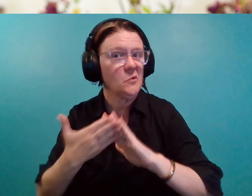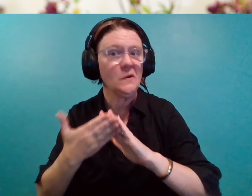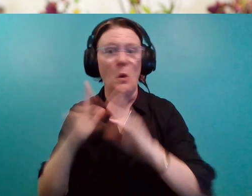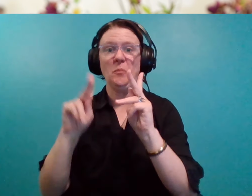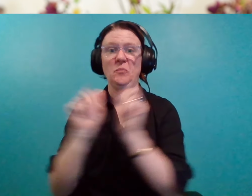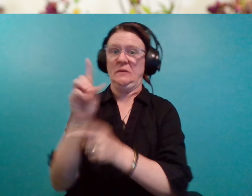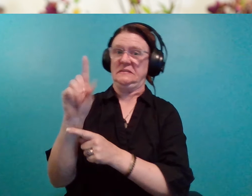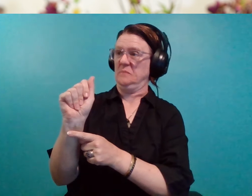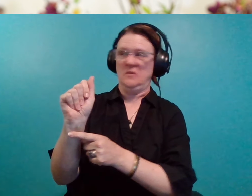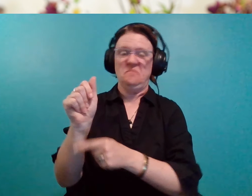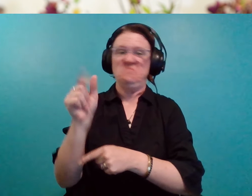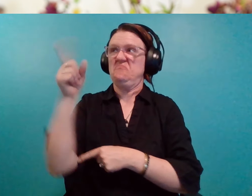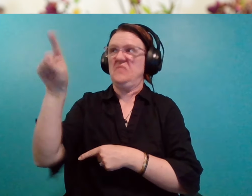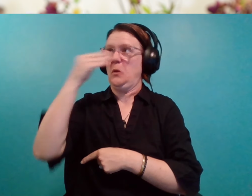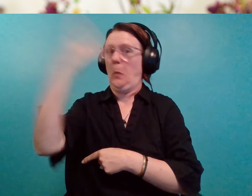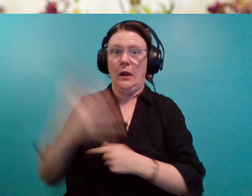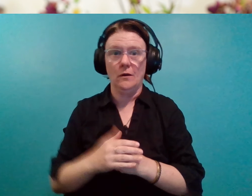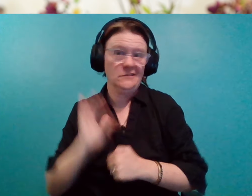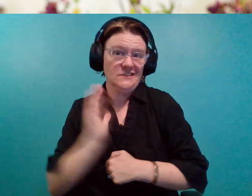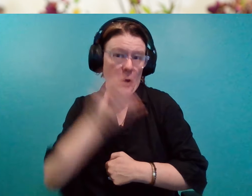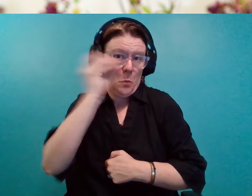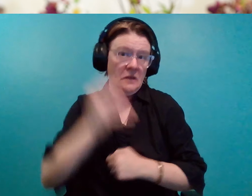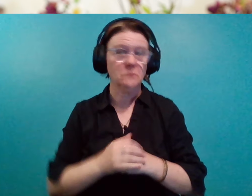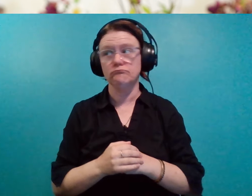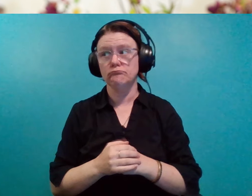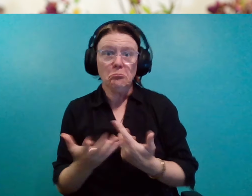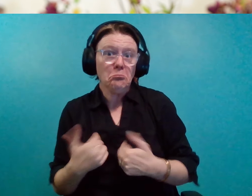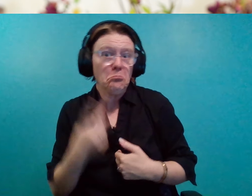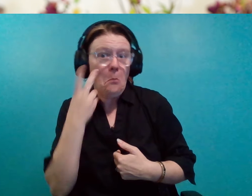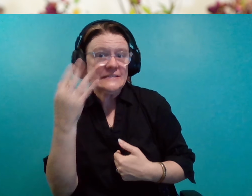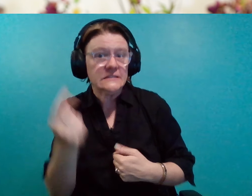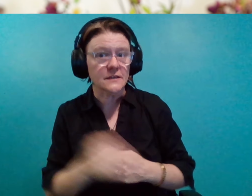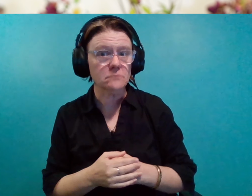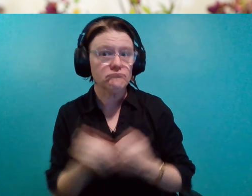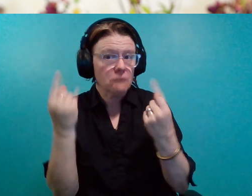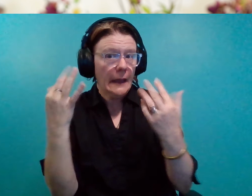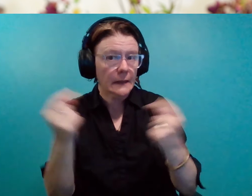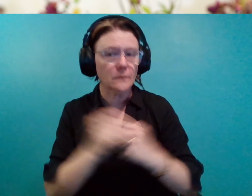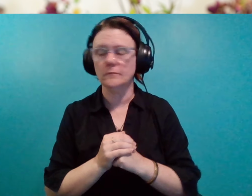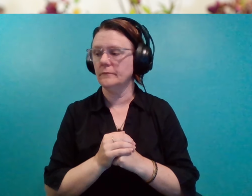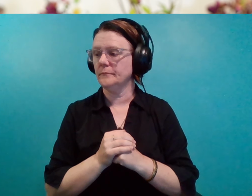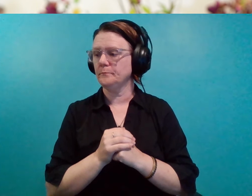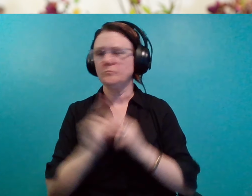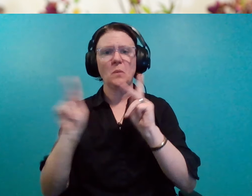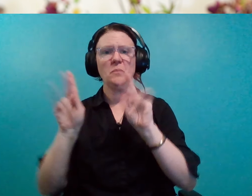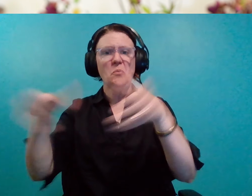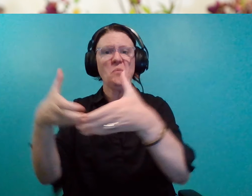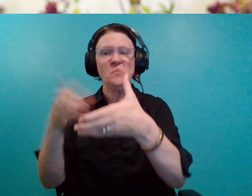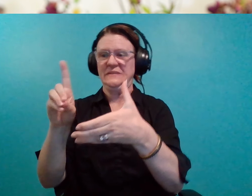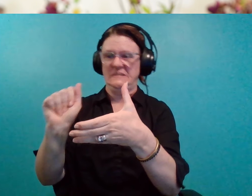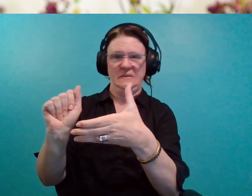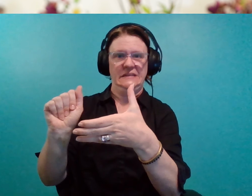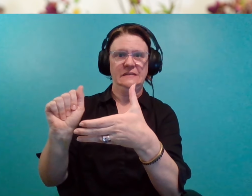community, what the disability community thinks or goes through. And I guess I can see why, because people with